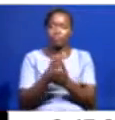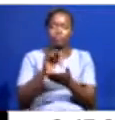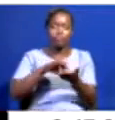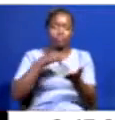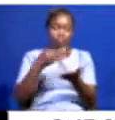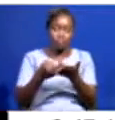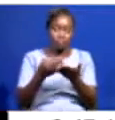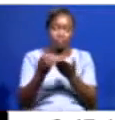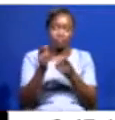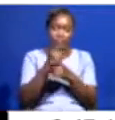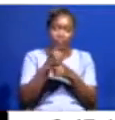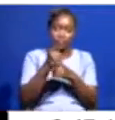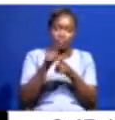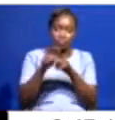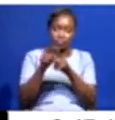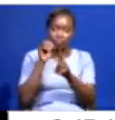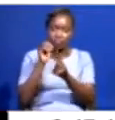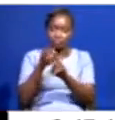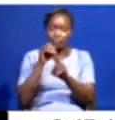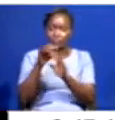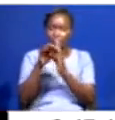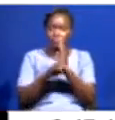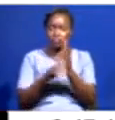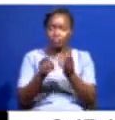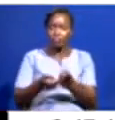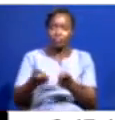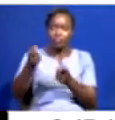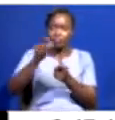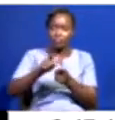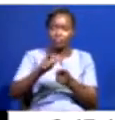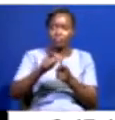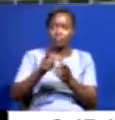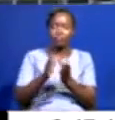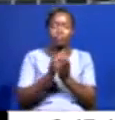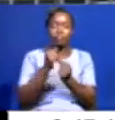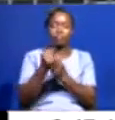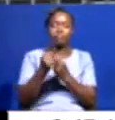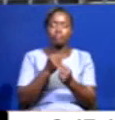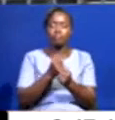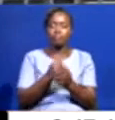funding, training, and also mentorship so as to increase productivity.